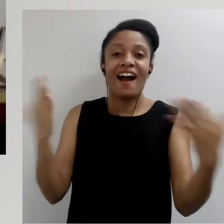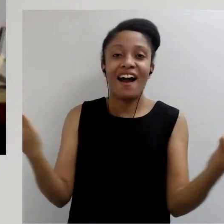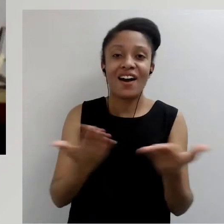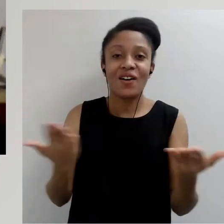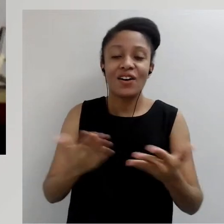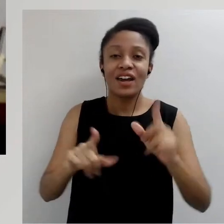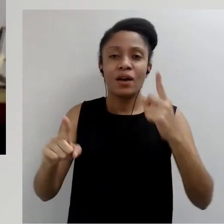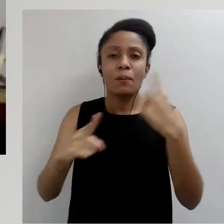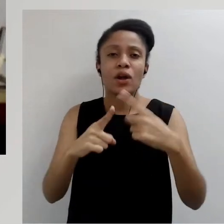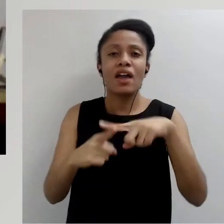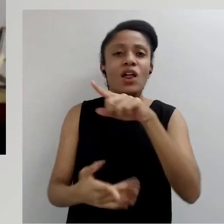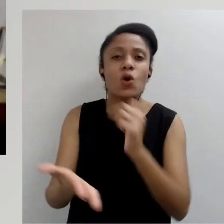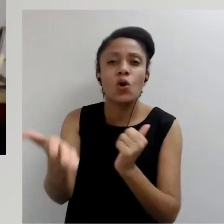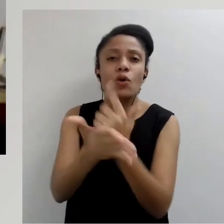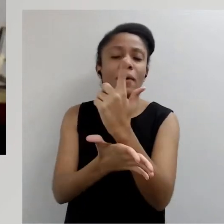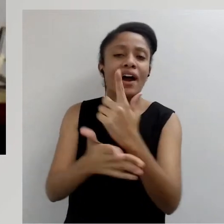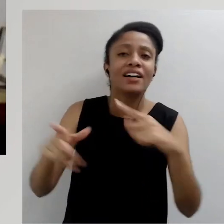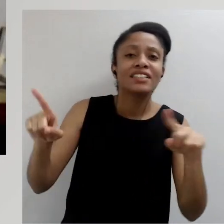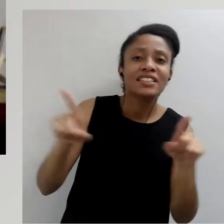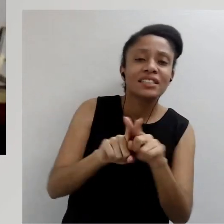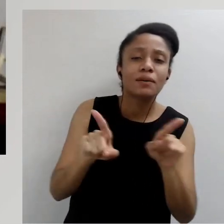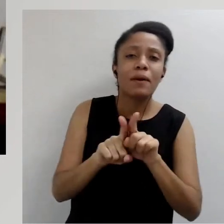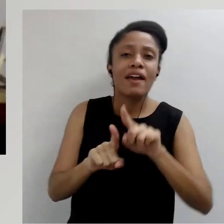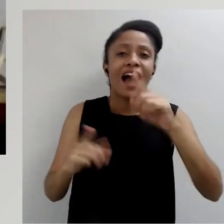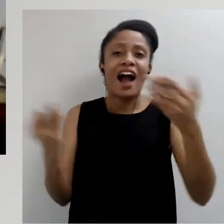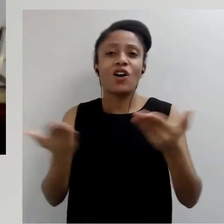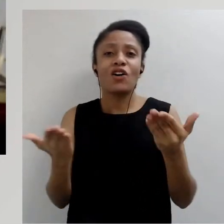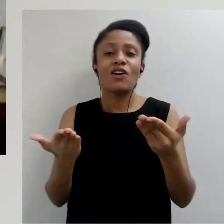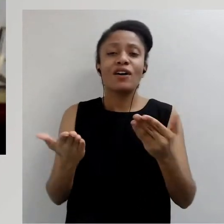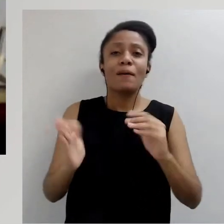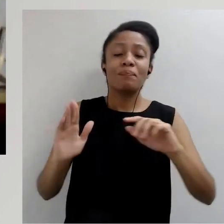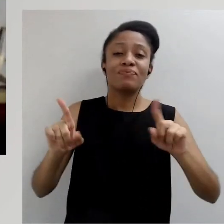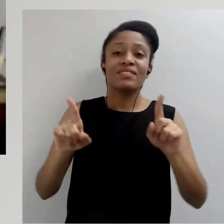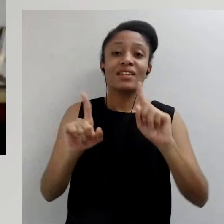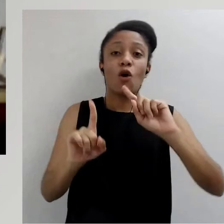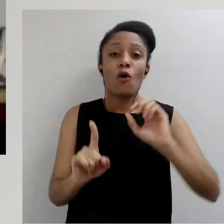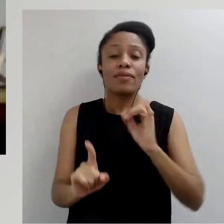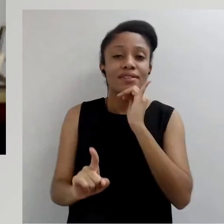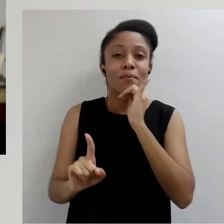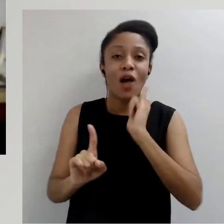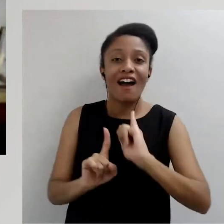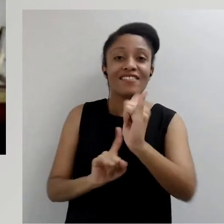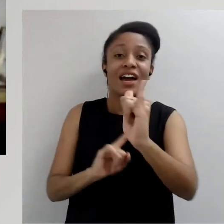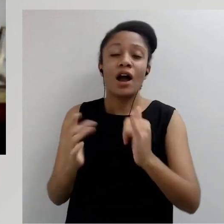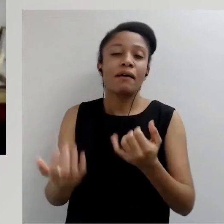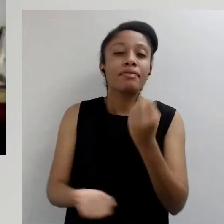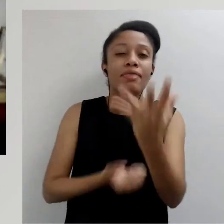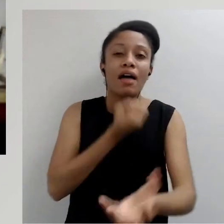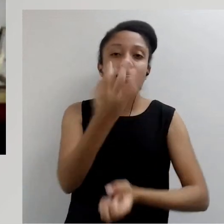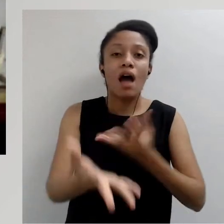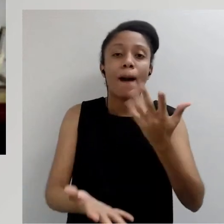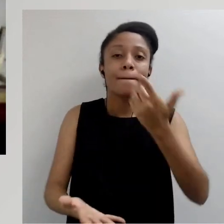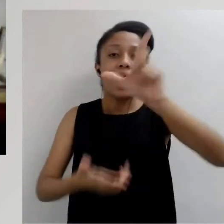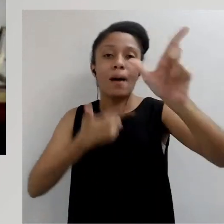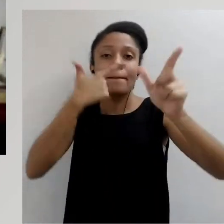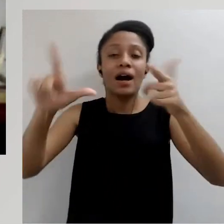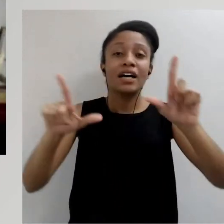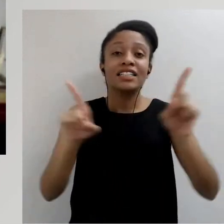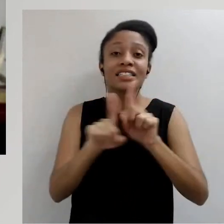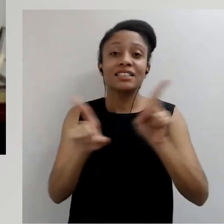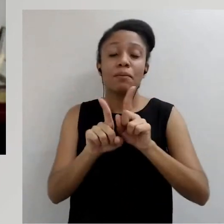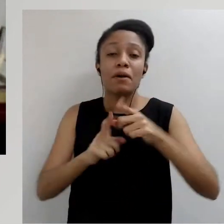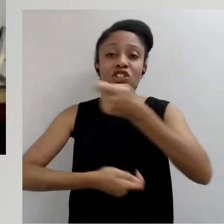of clients, of what they bought and what they are buying and what they are offering, for us to offer more